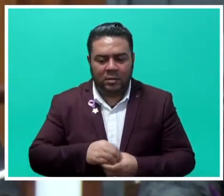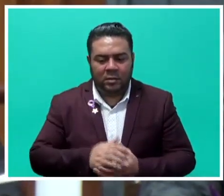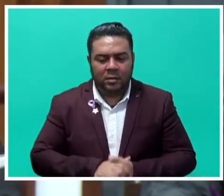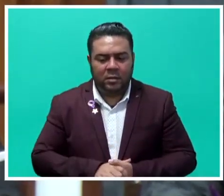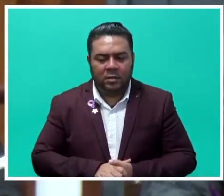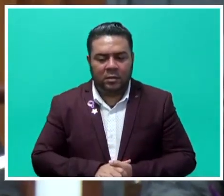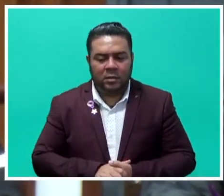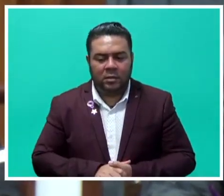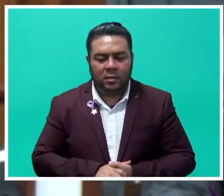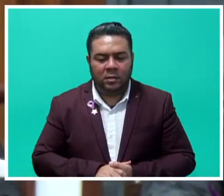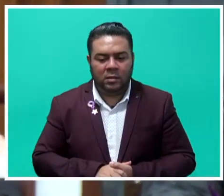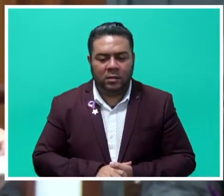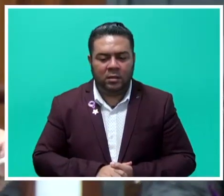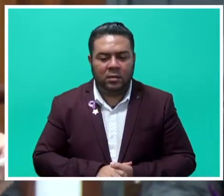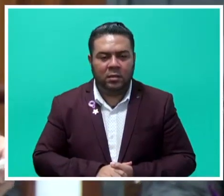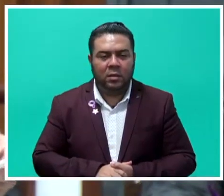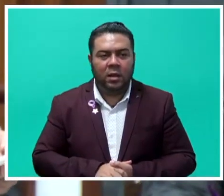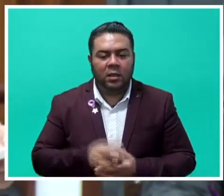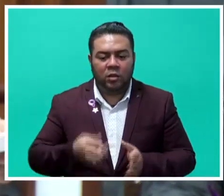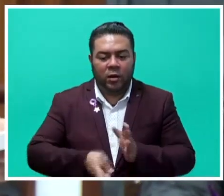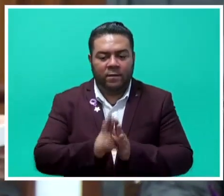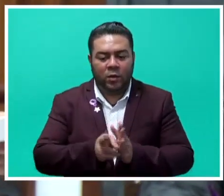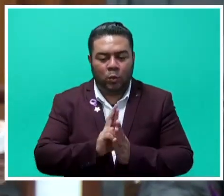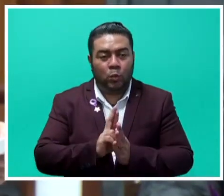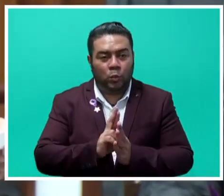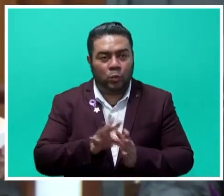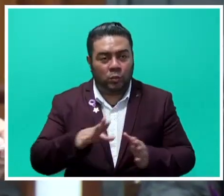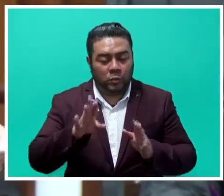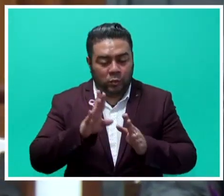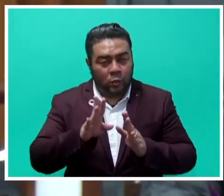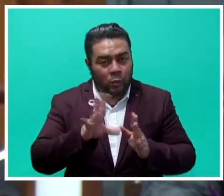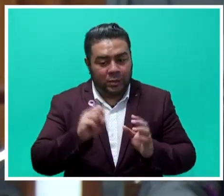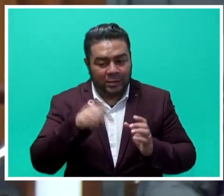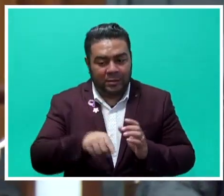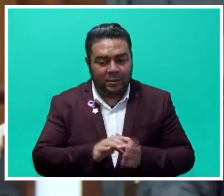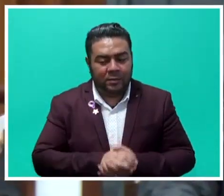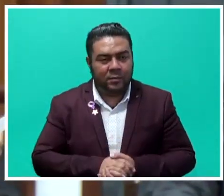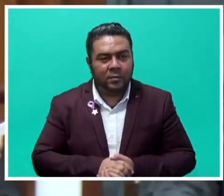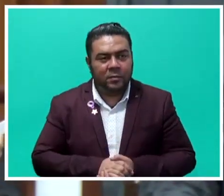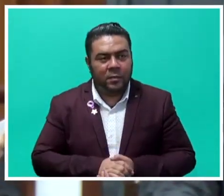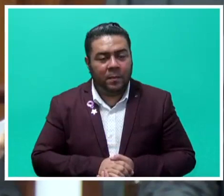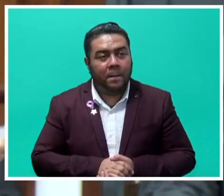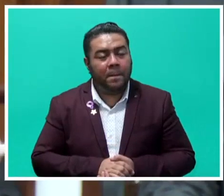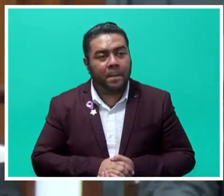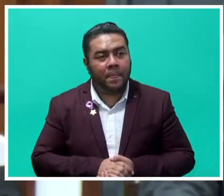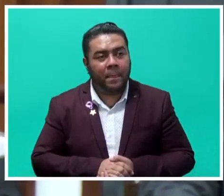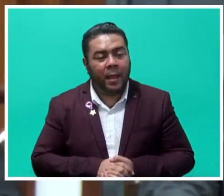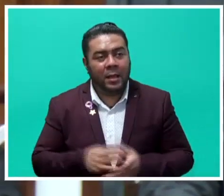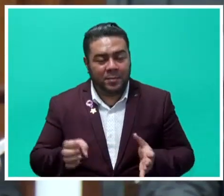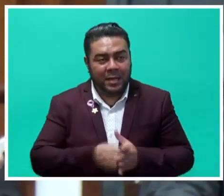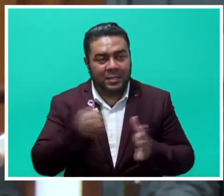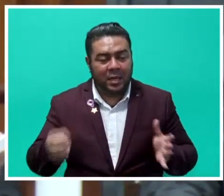Therefore, Mr. Speaker, sir, a review was undertaken on the existing policy and assistance have been extended